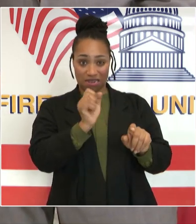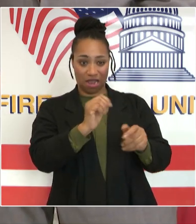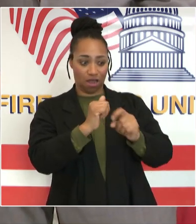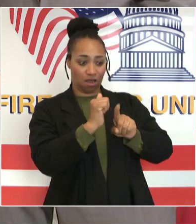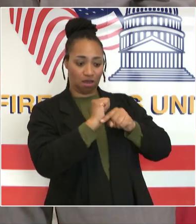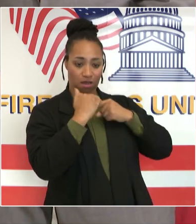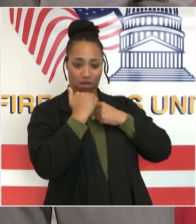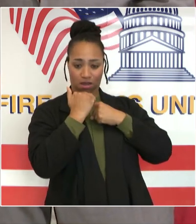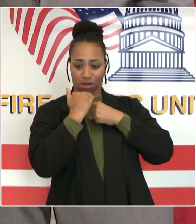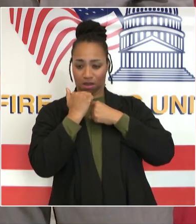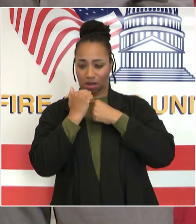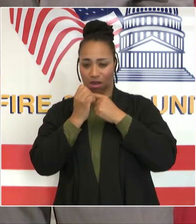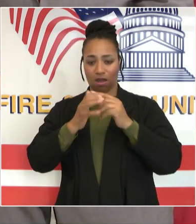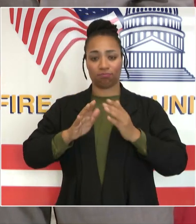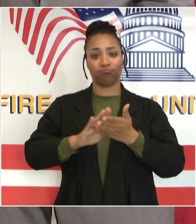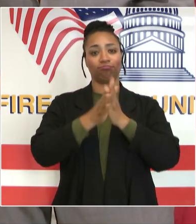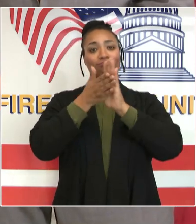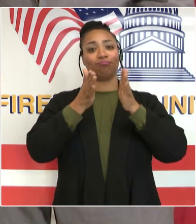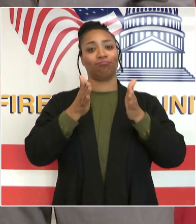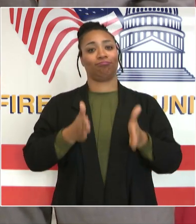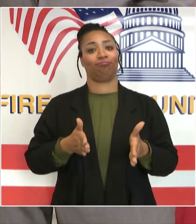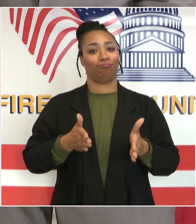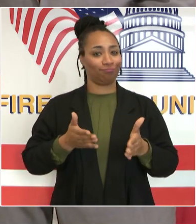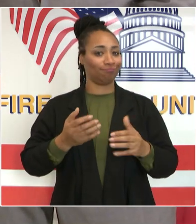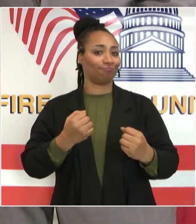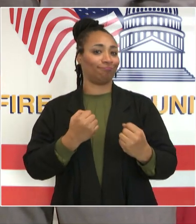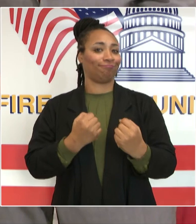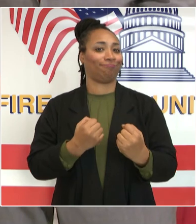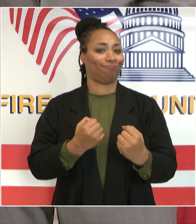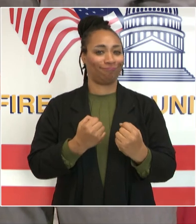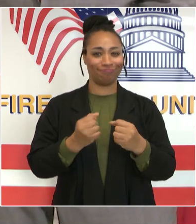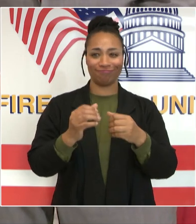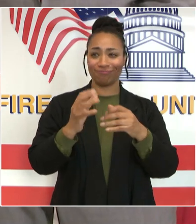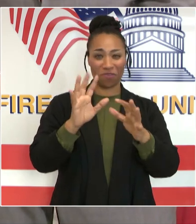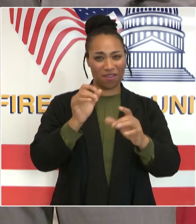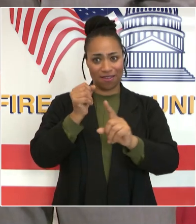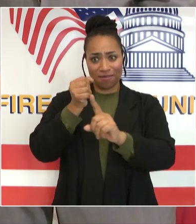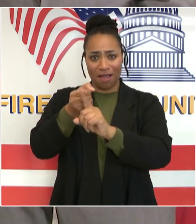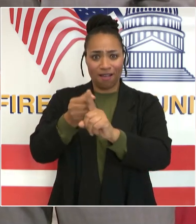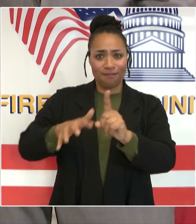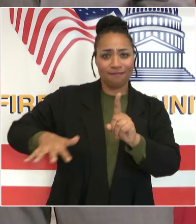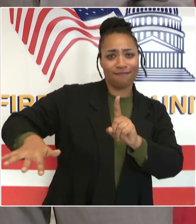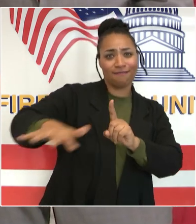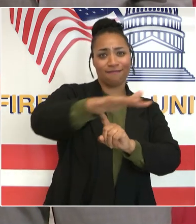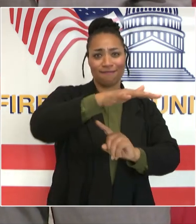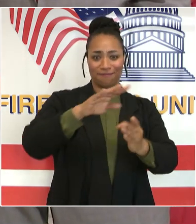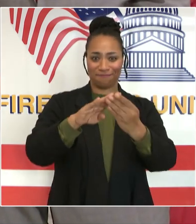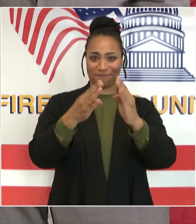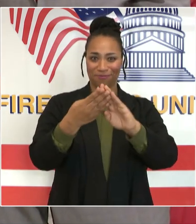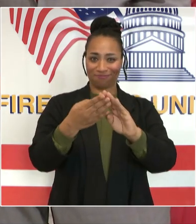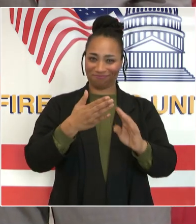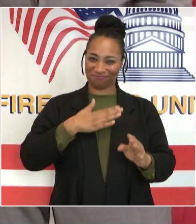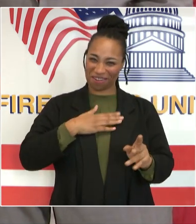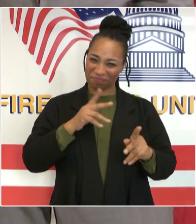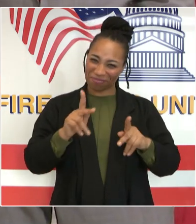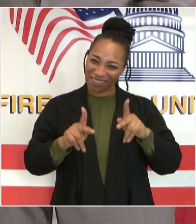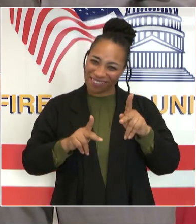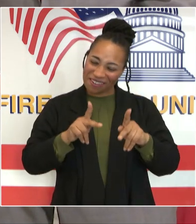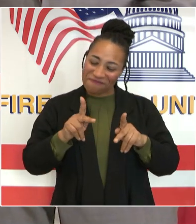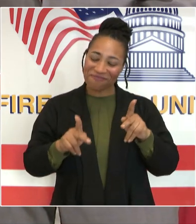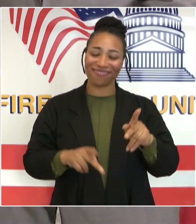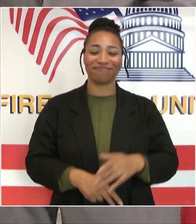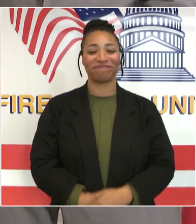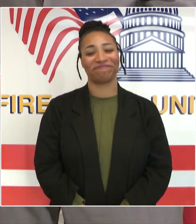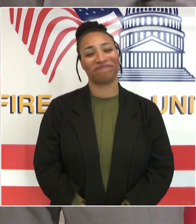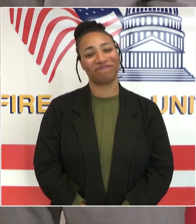a deeper, more lasting impact on the people that I serve. I am extremely thankful for the cadet